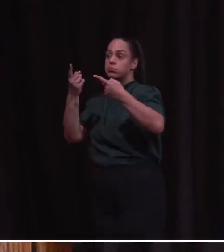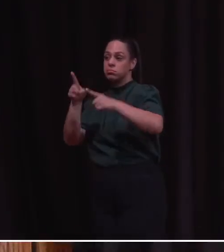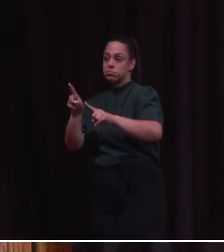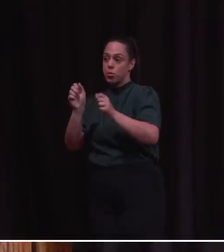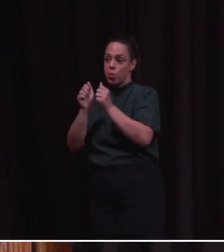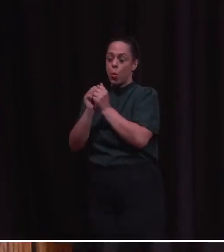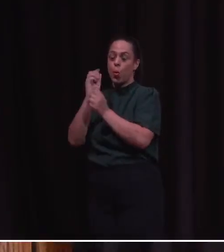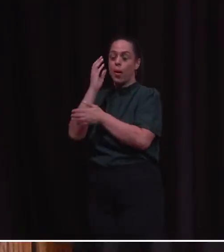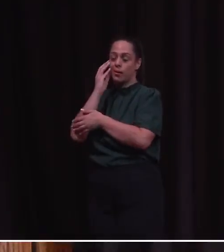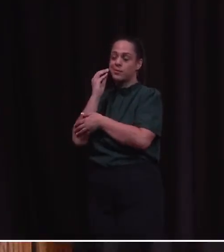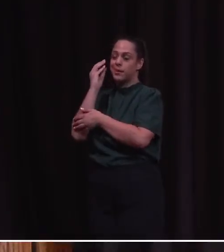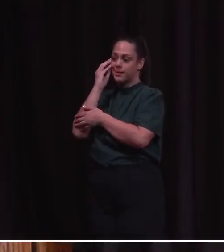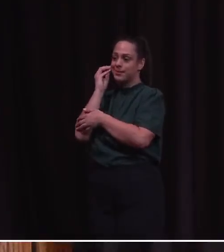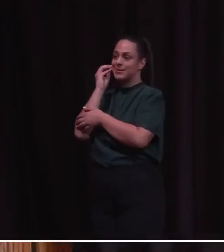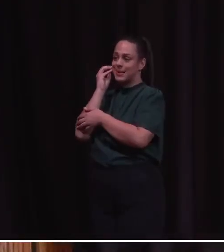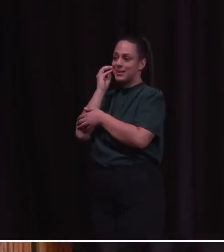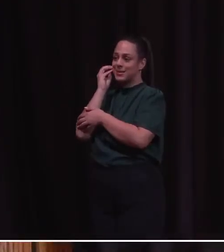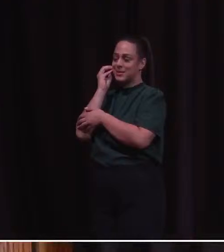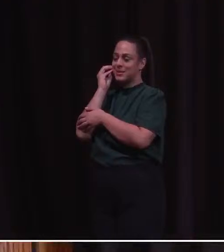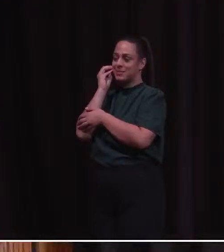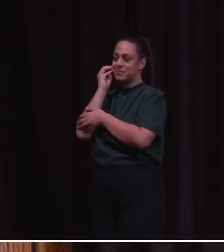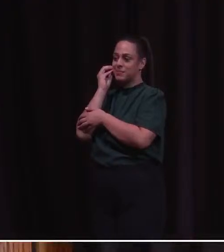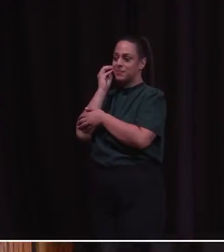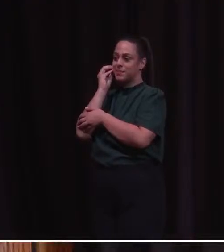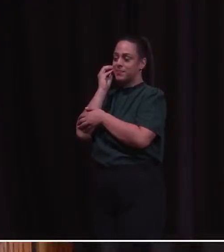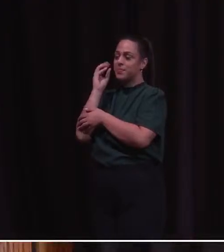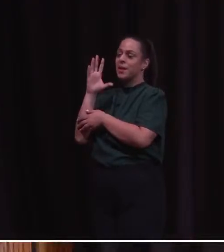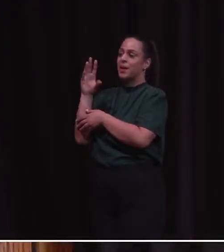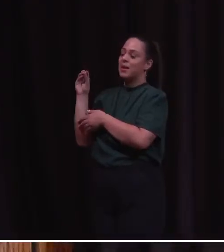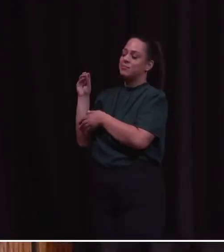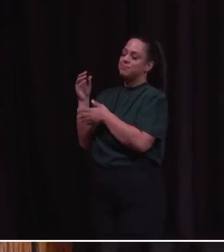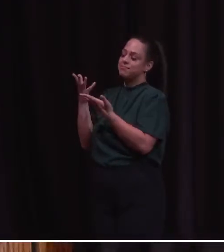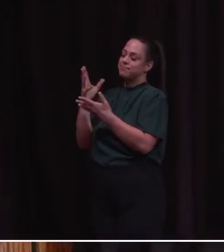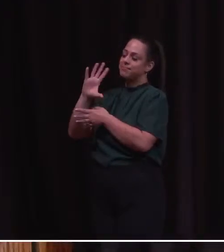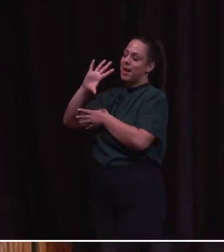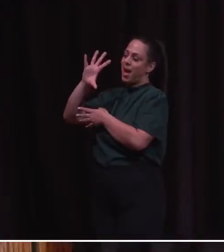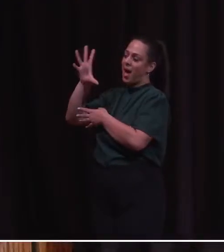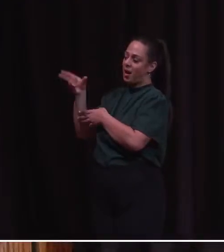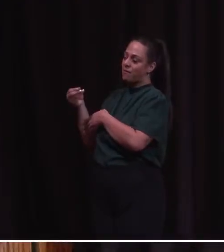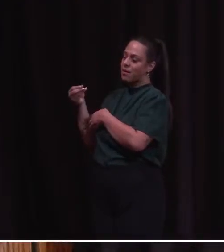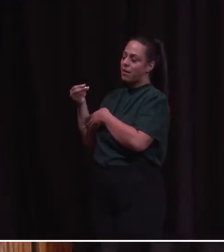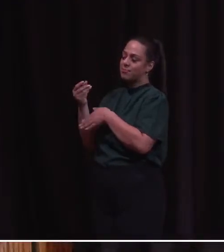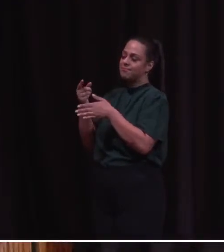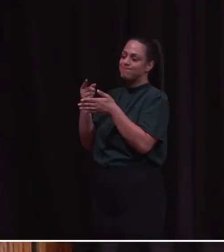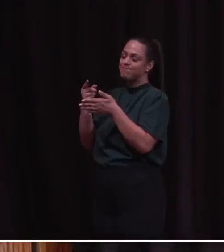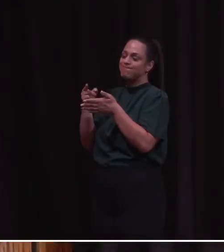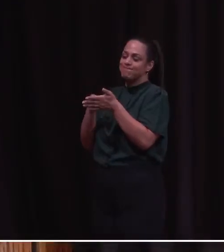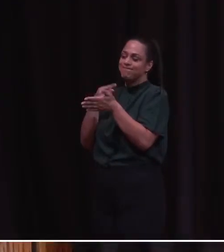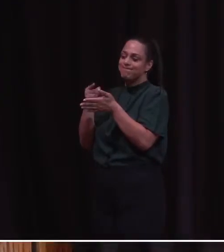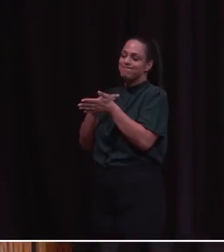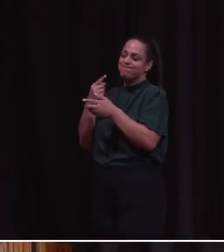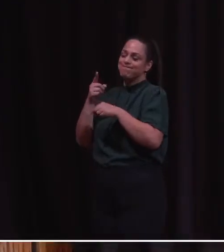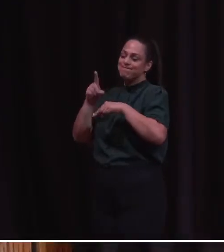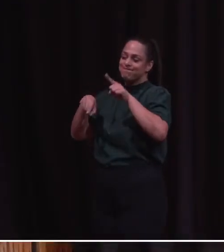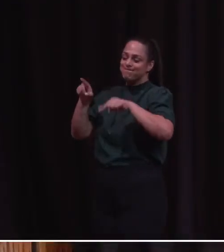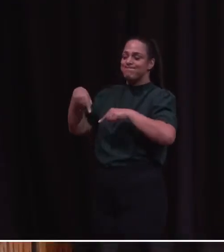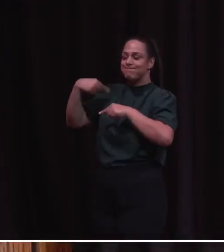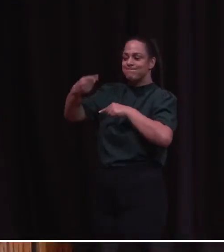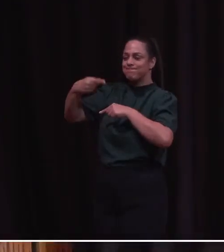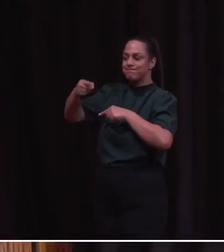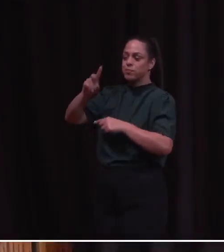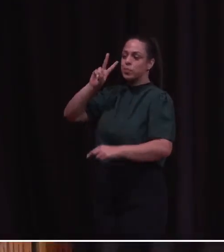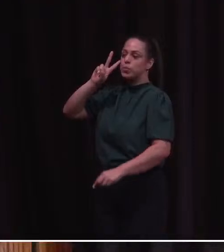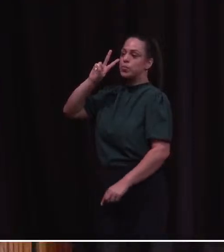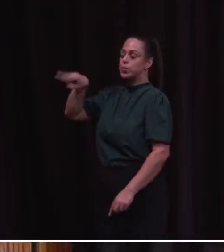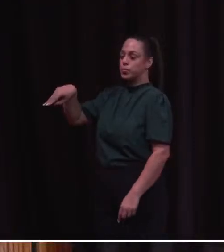continent is often left uncounted. And I have to remember at this point that one of the most